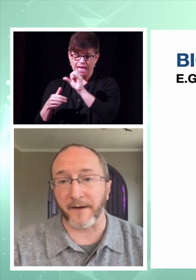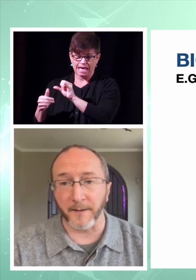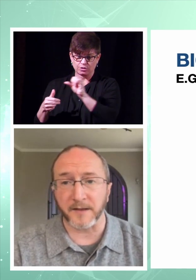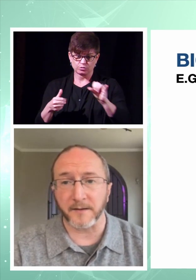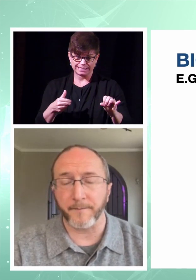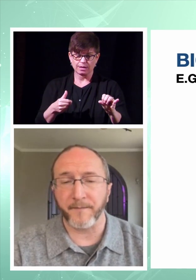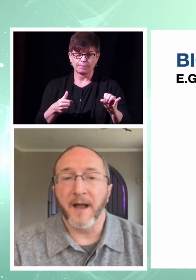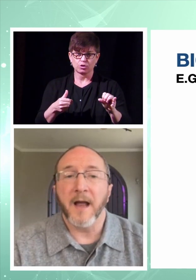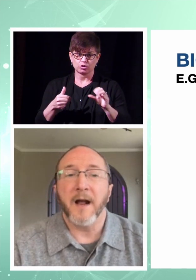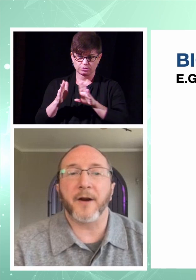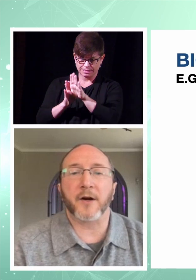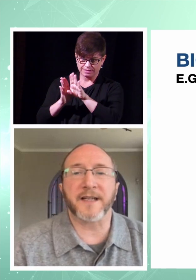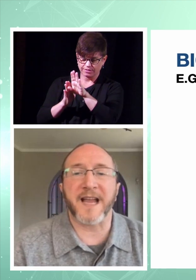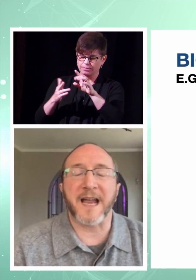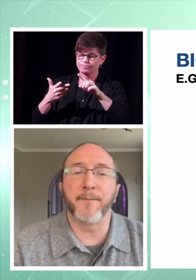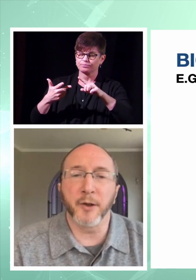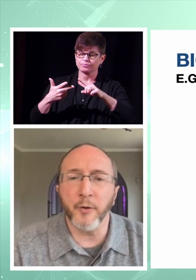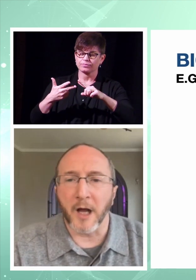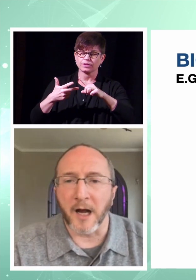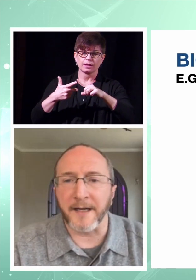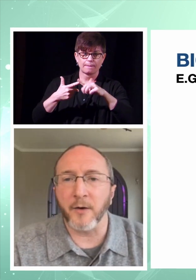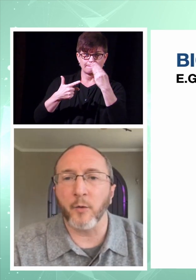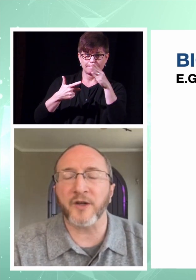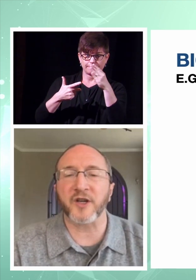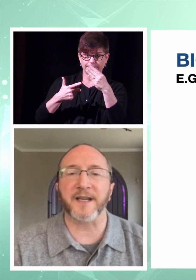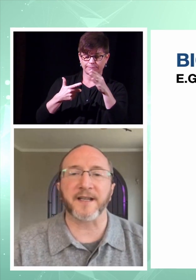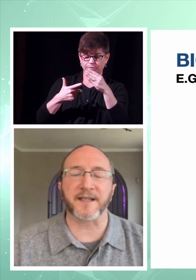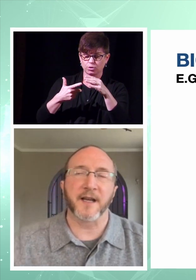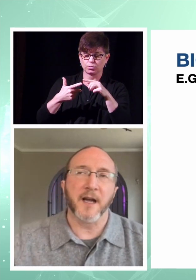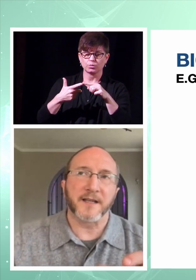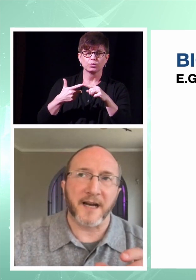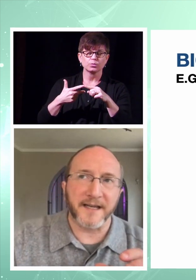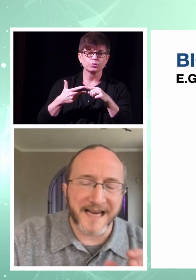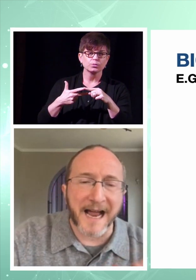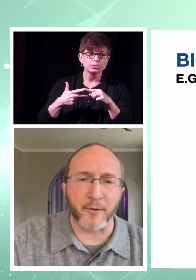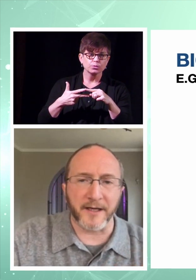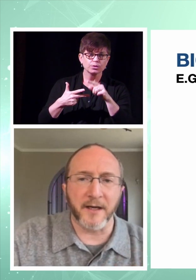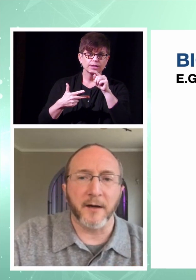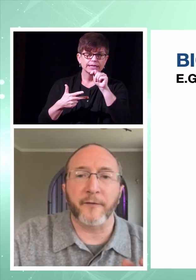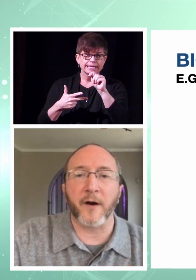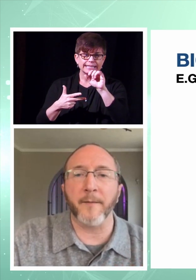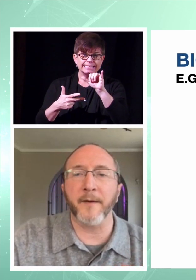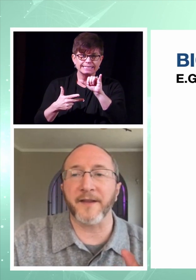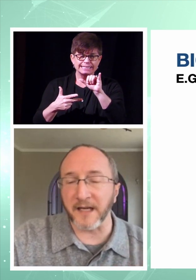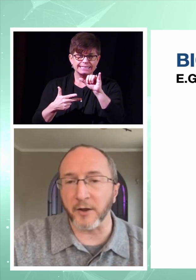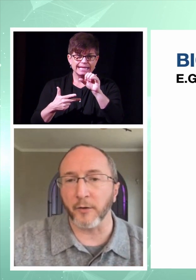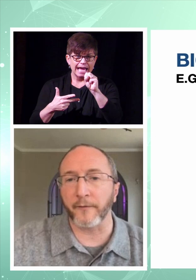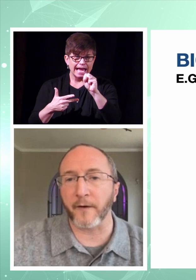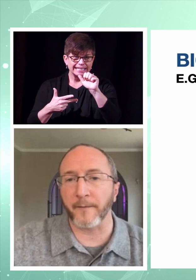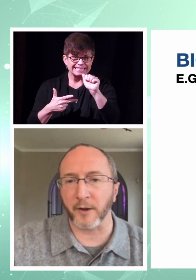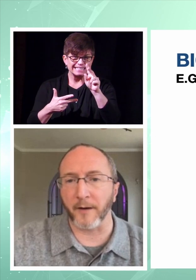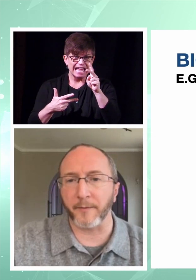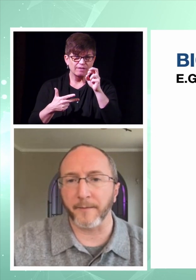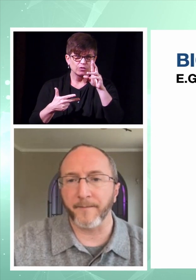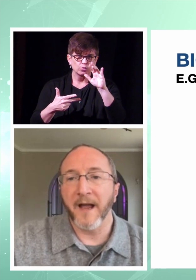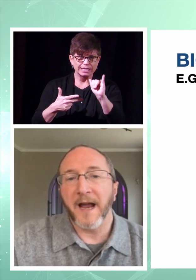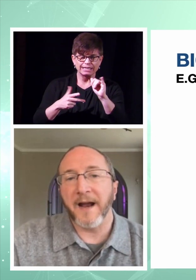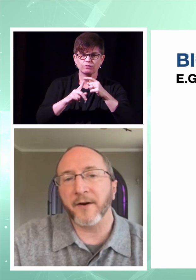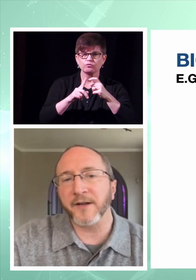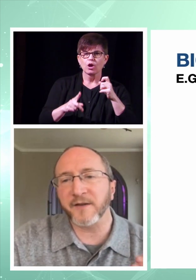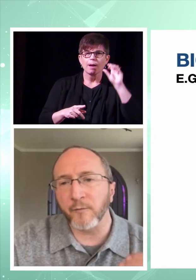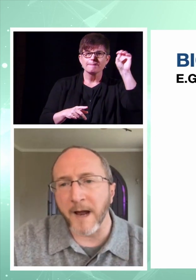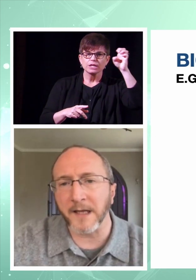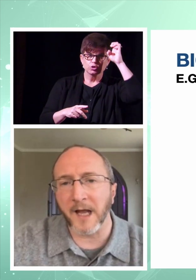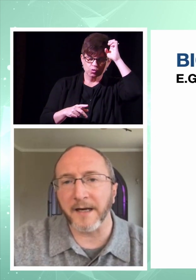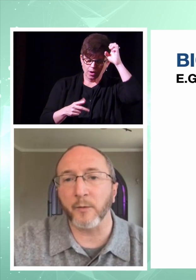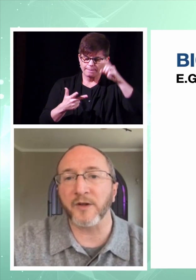being developed. There is a blue line, which is Tysabri from the EU, from Europe. And